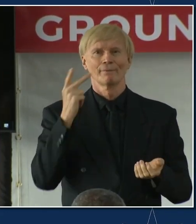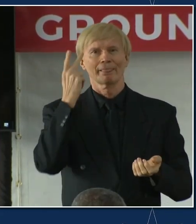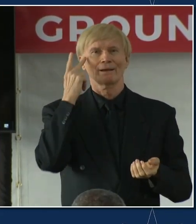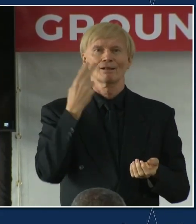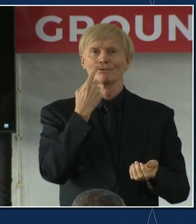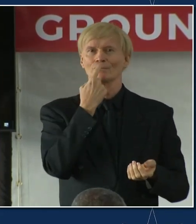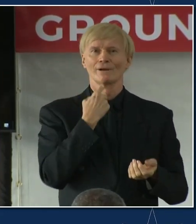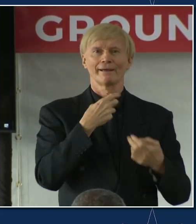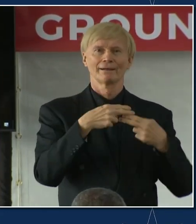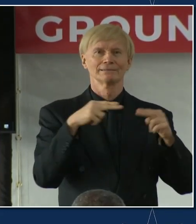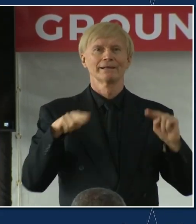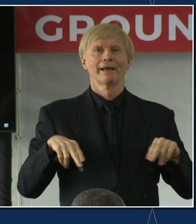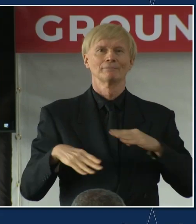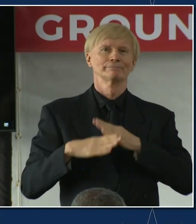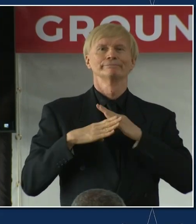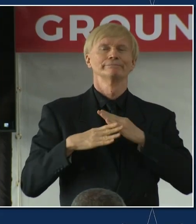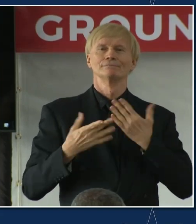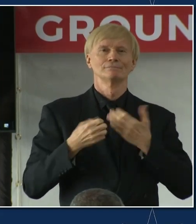red tape.